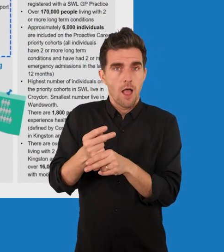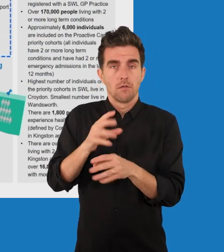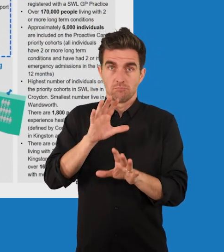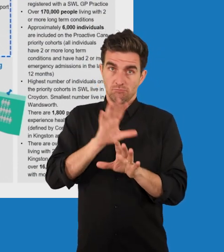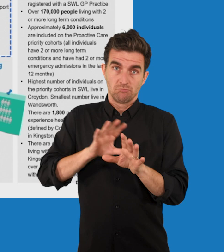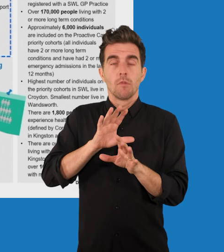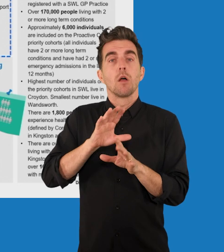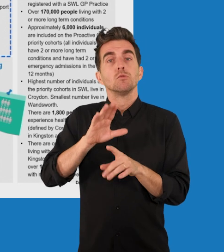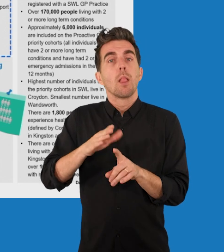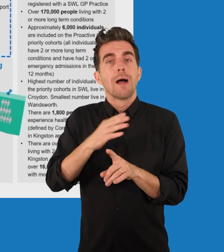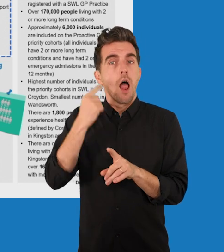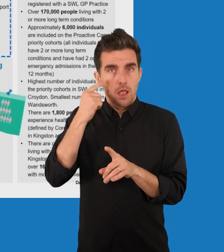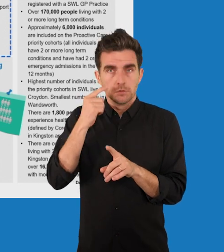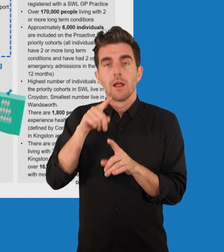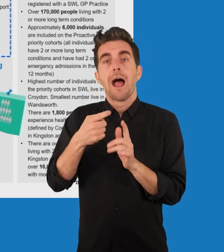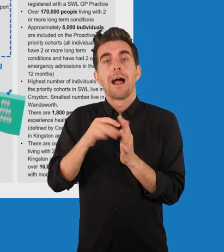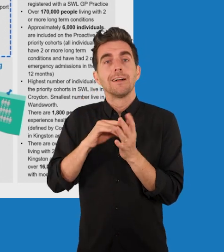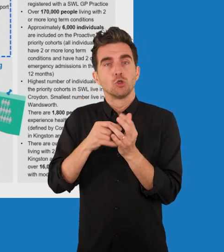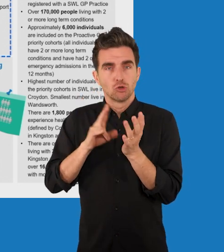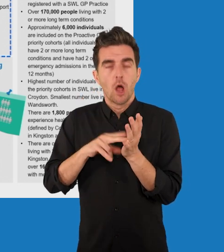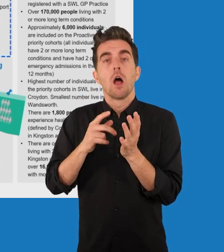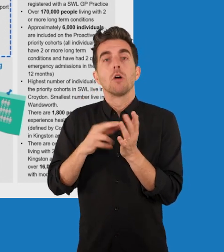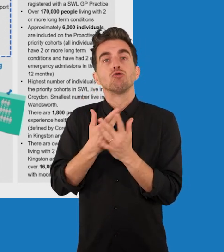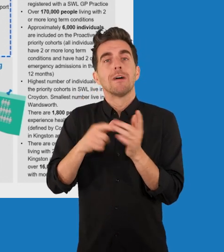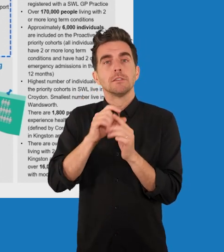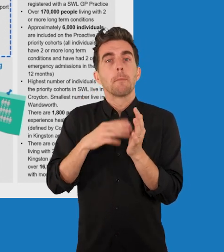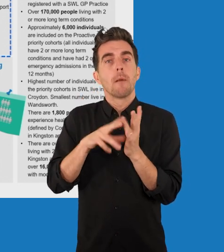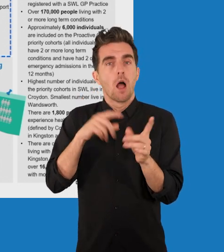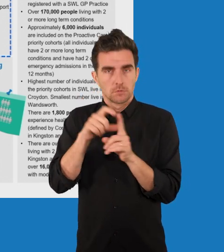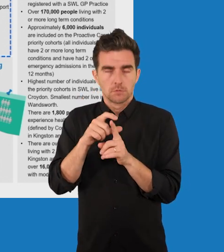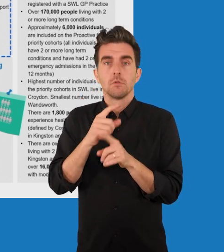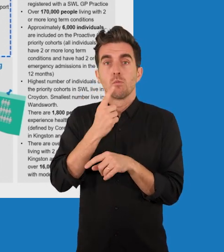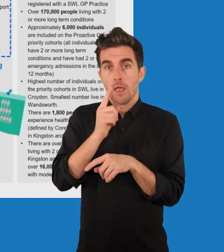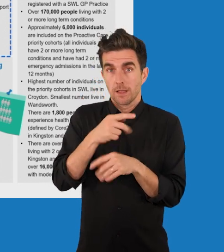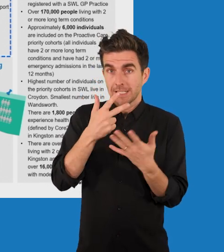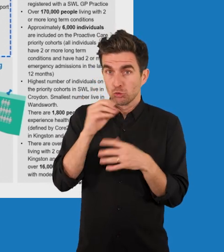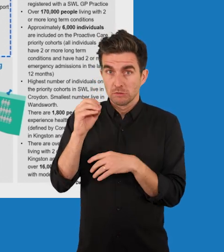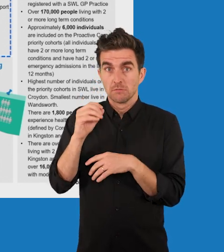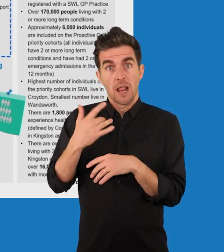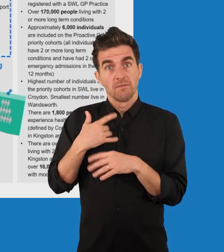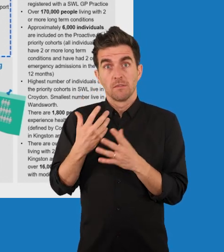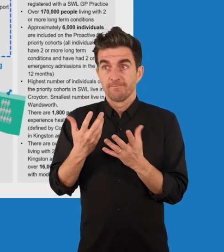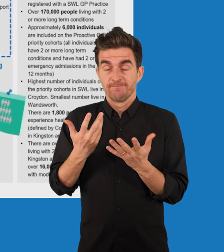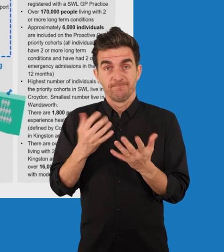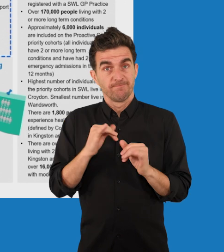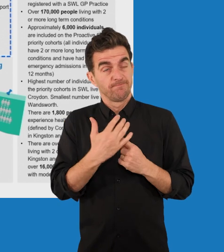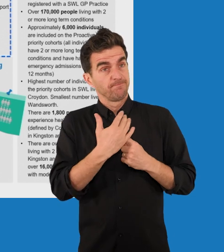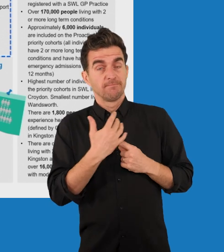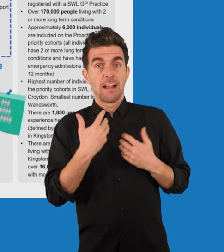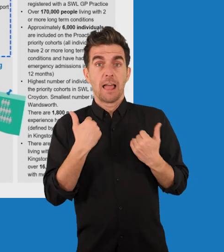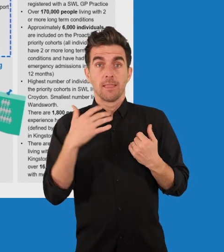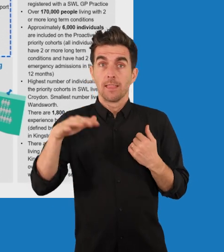care cohort within South West London, and then in Kingston and Richmond we've got 1,800 people living with